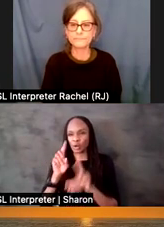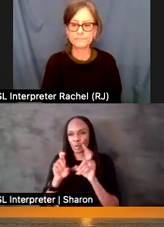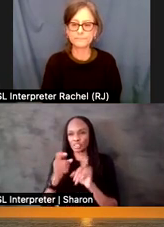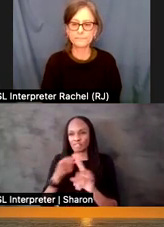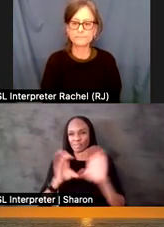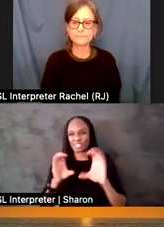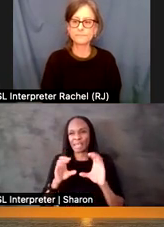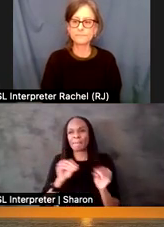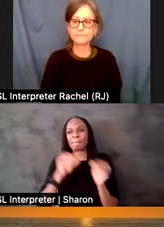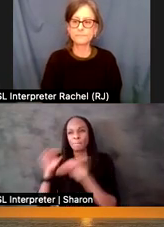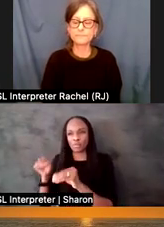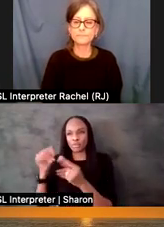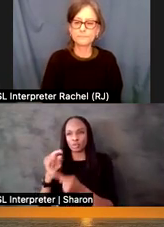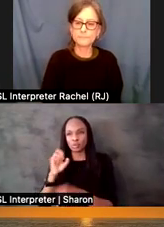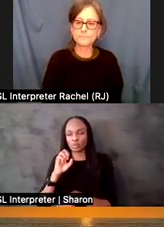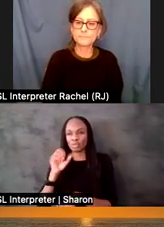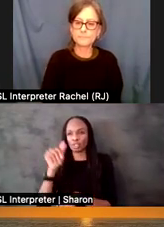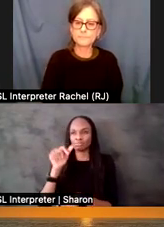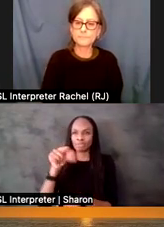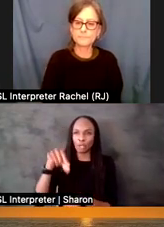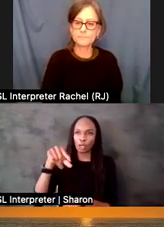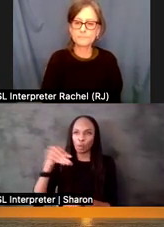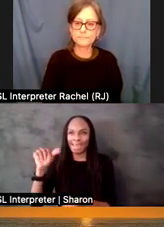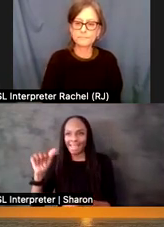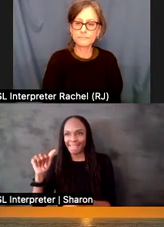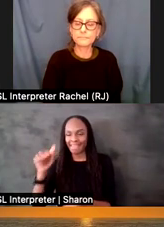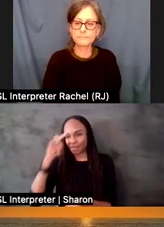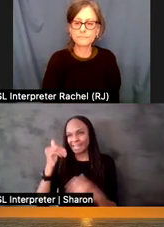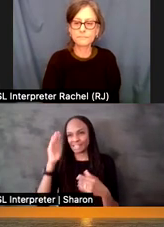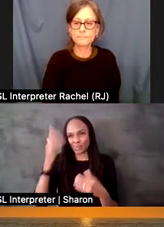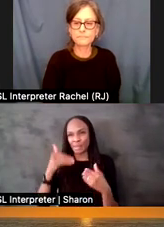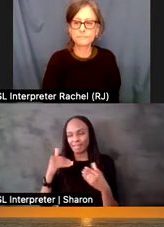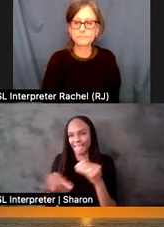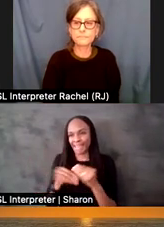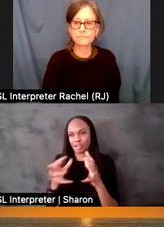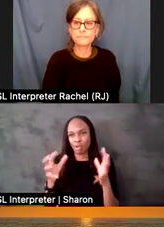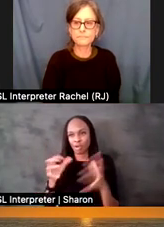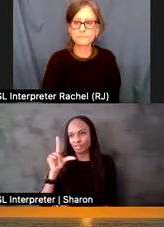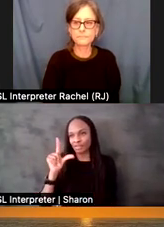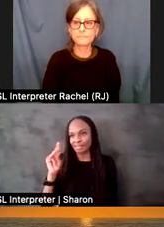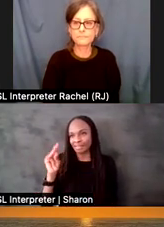putting a lot of links into the chat too. But